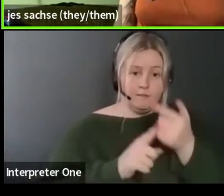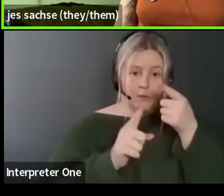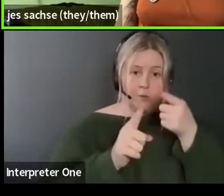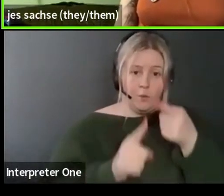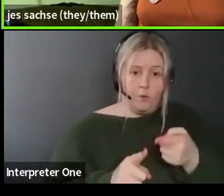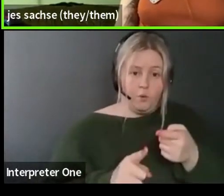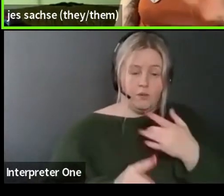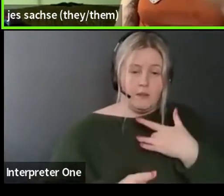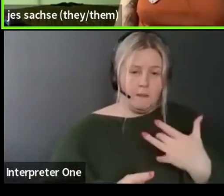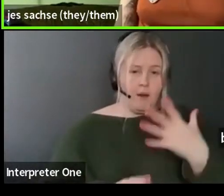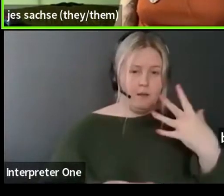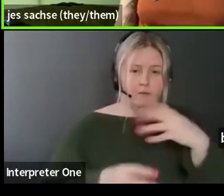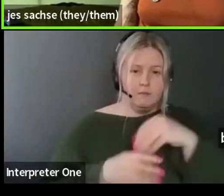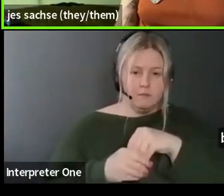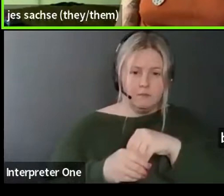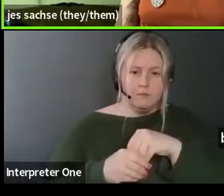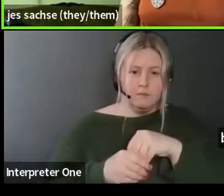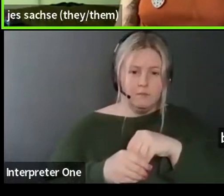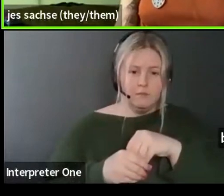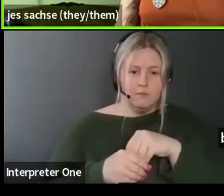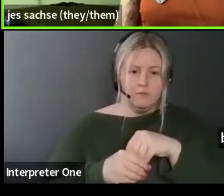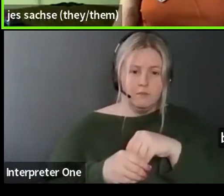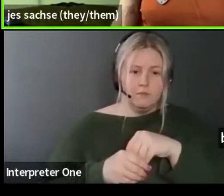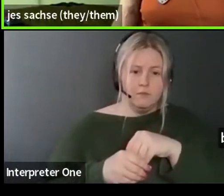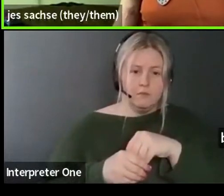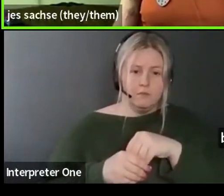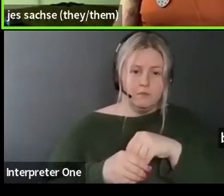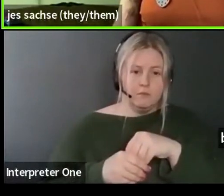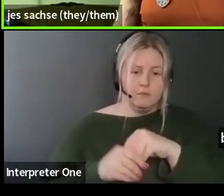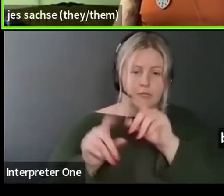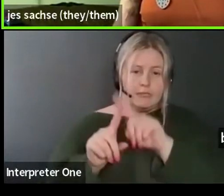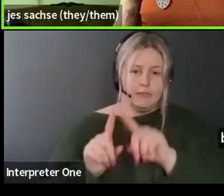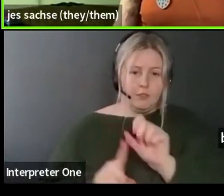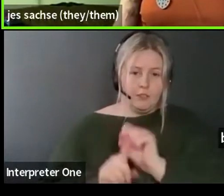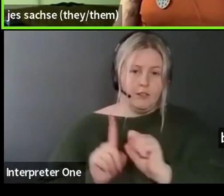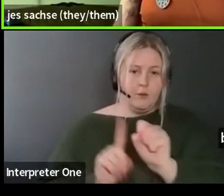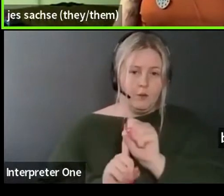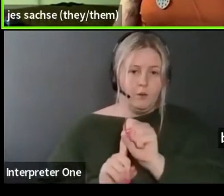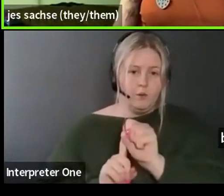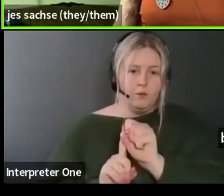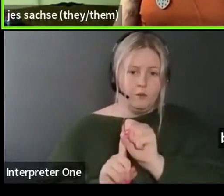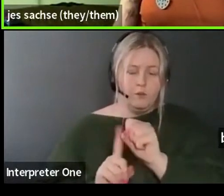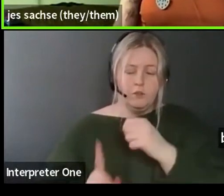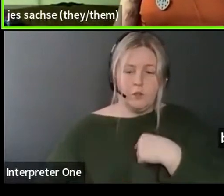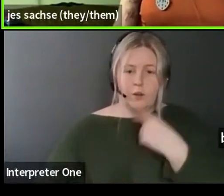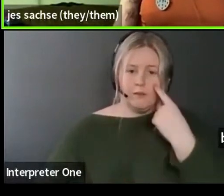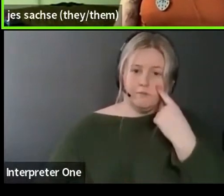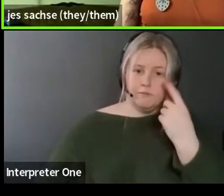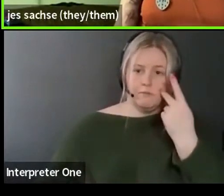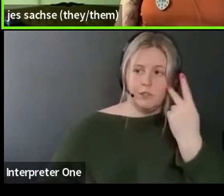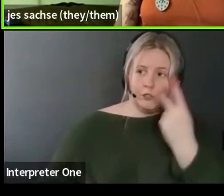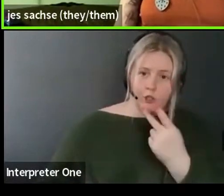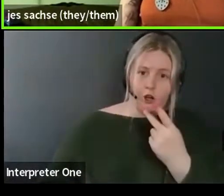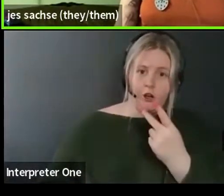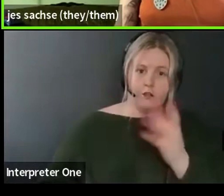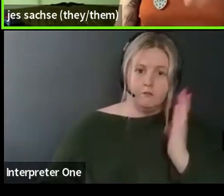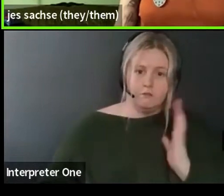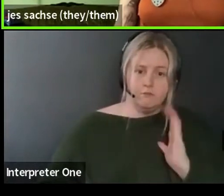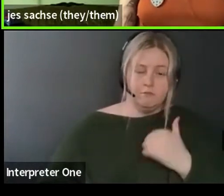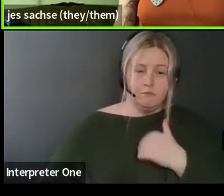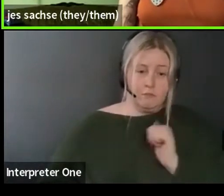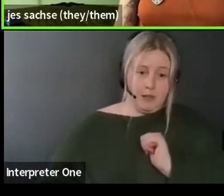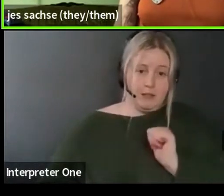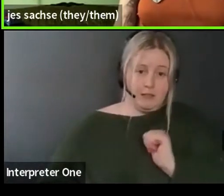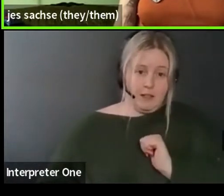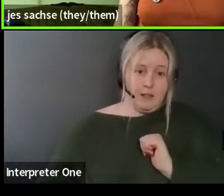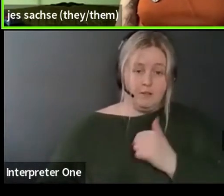to be involved in perpetrative scenarios, and so I witnessed a lot of this firsthand and was in fact